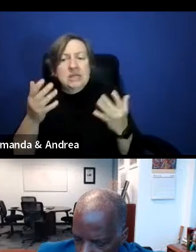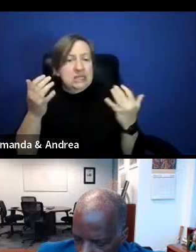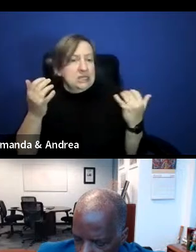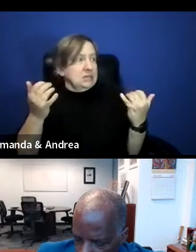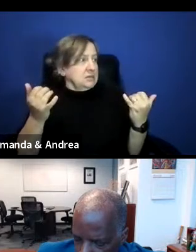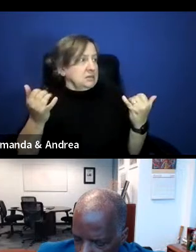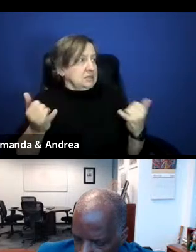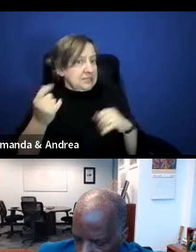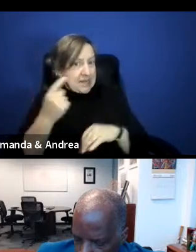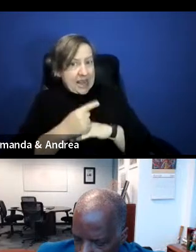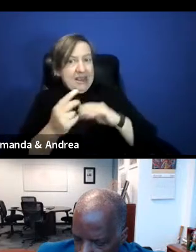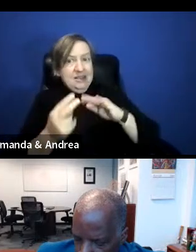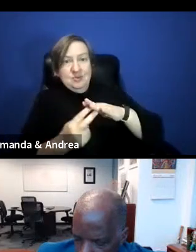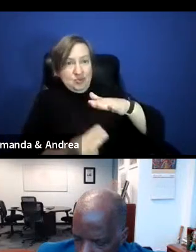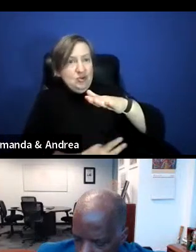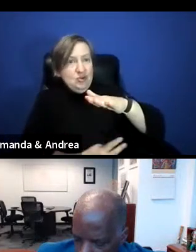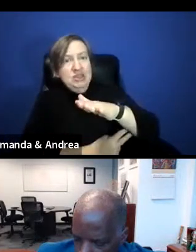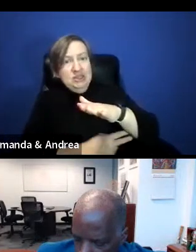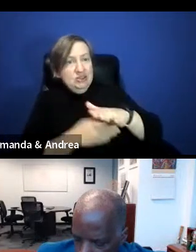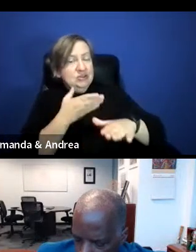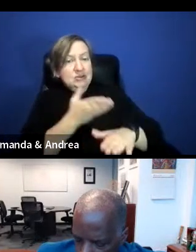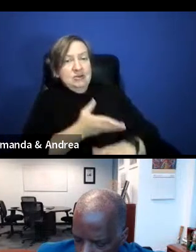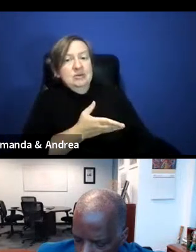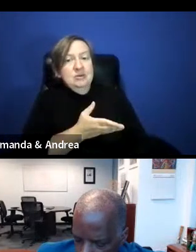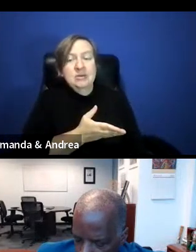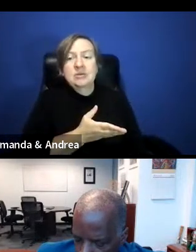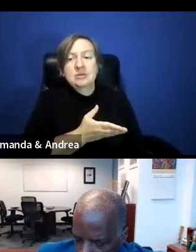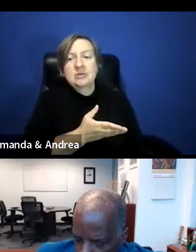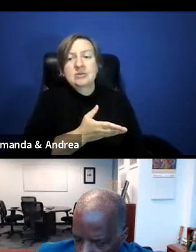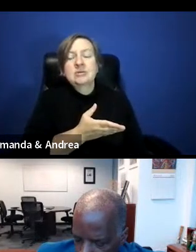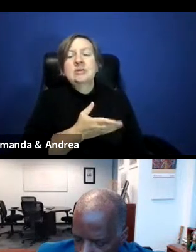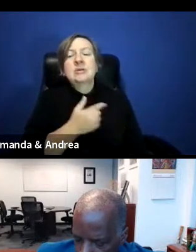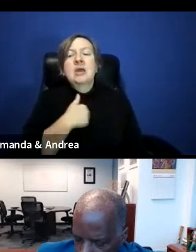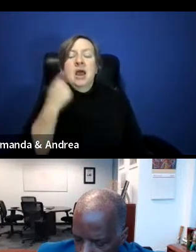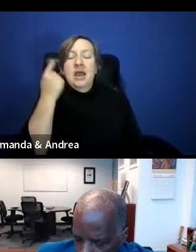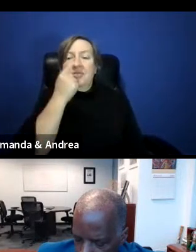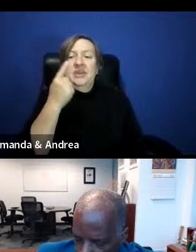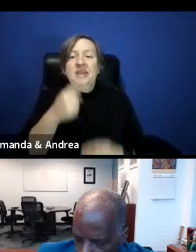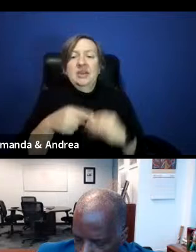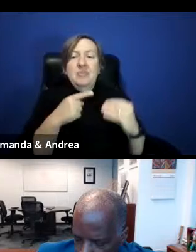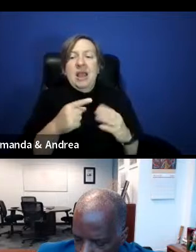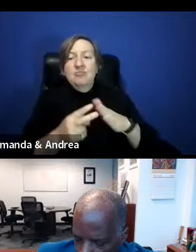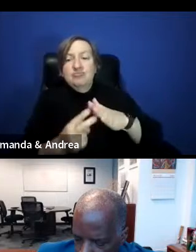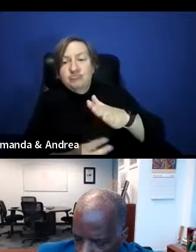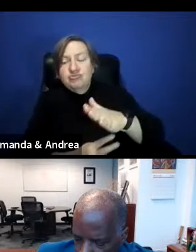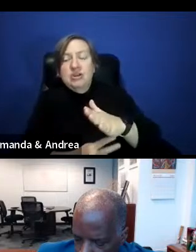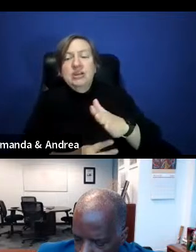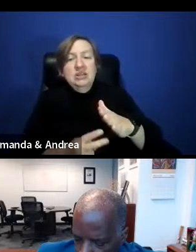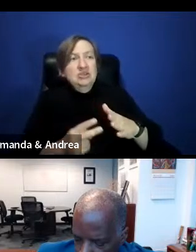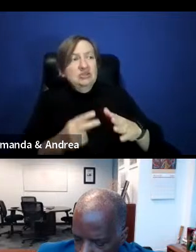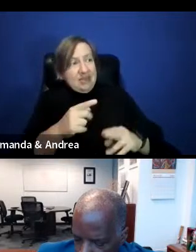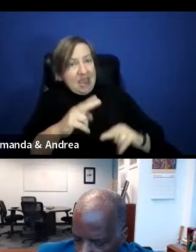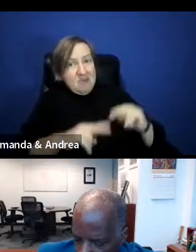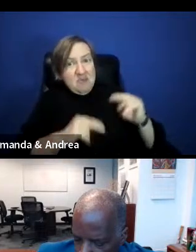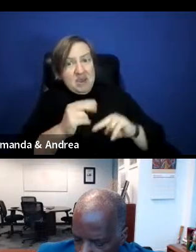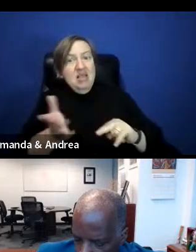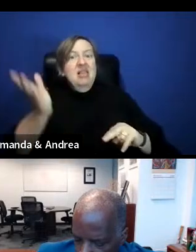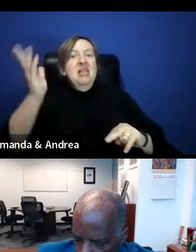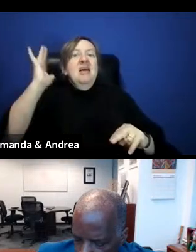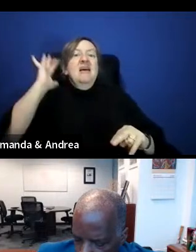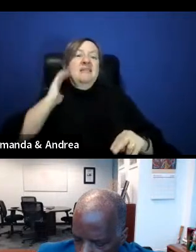today's bridge, and then think about when the bridge was built the last